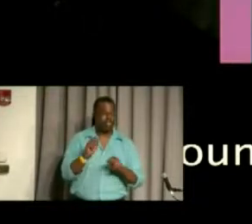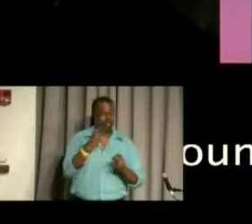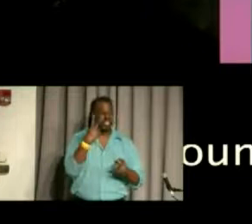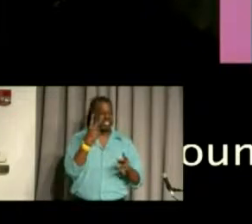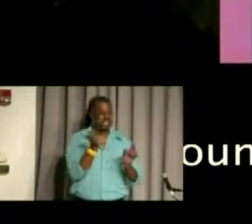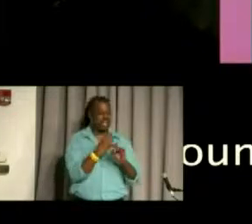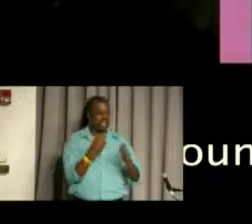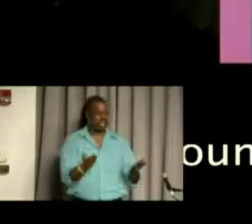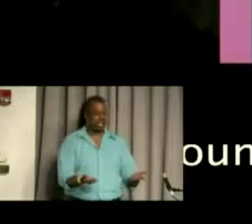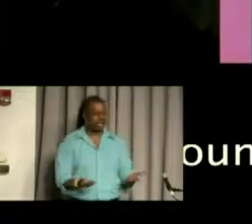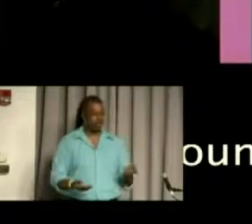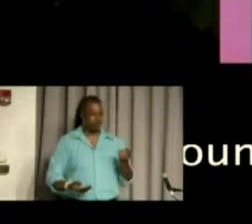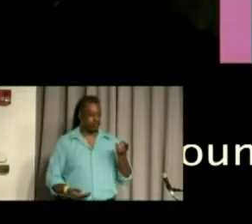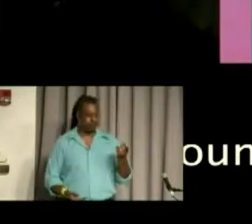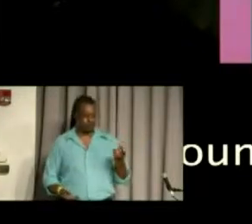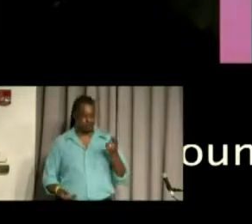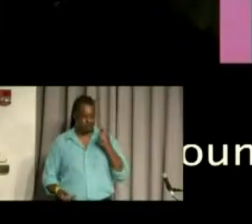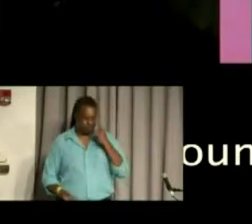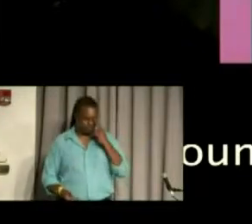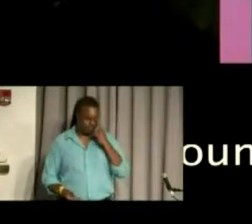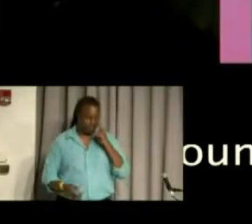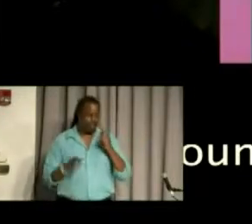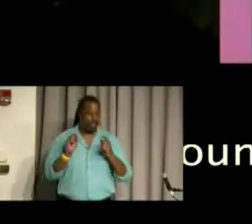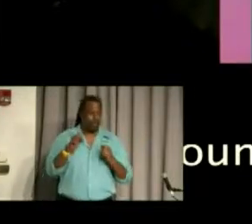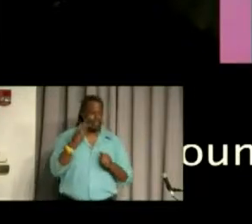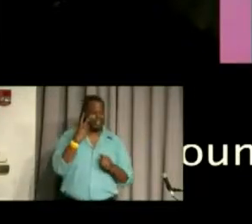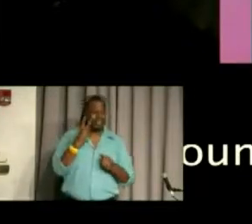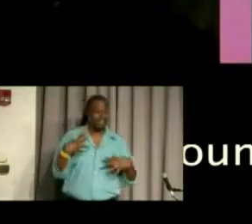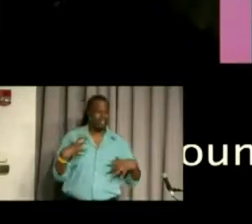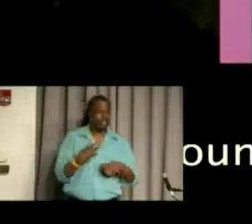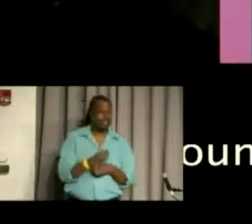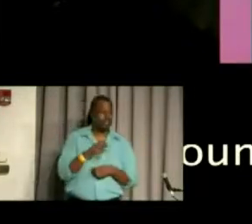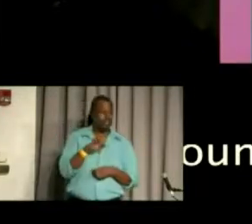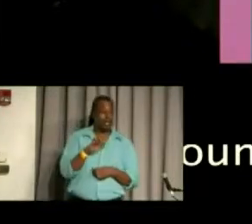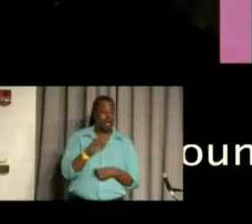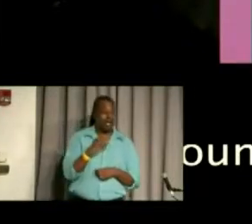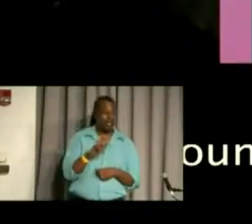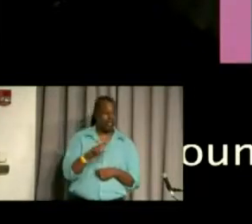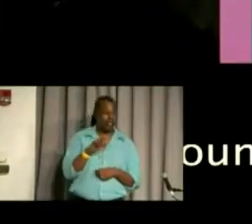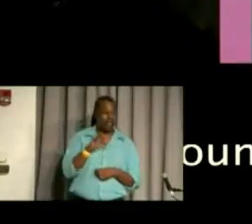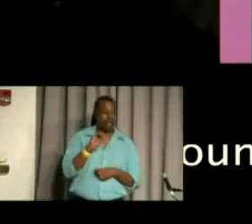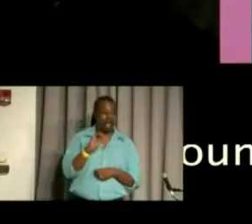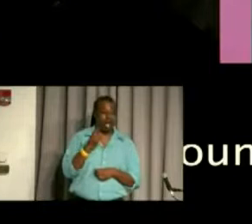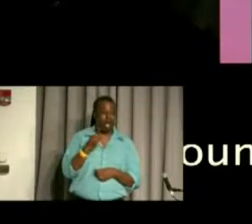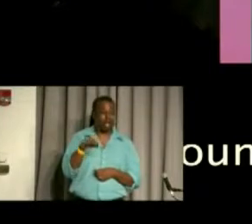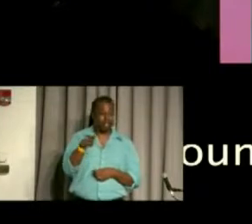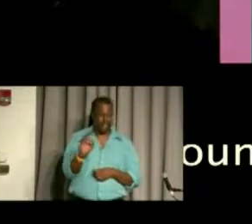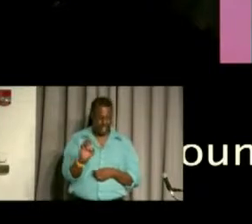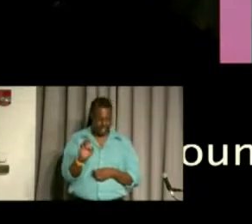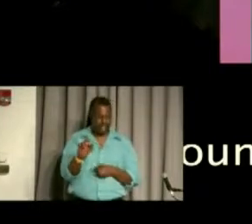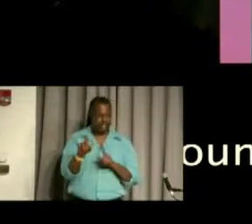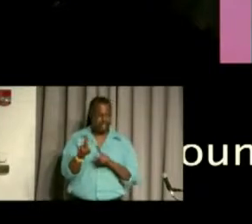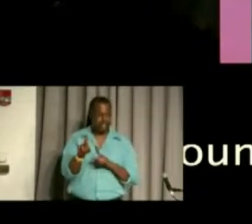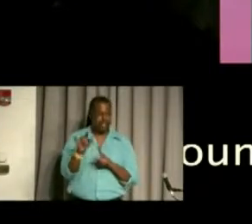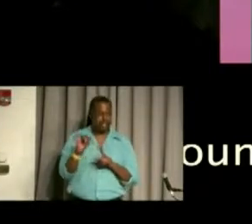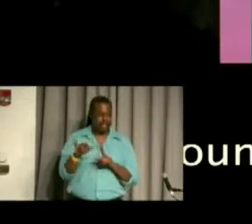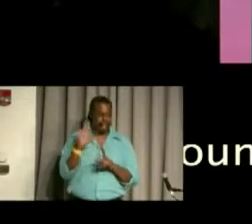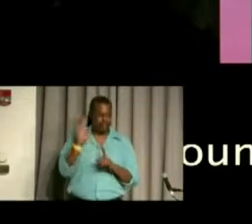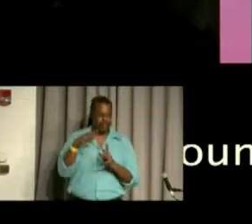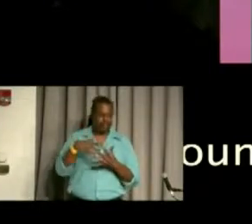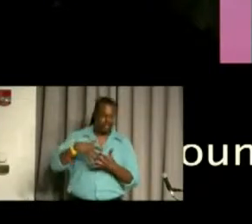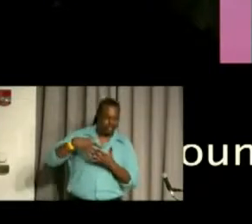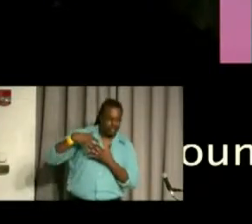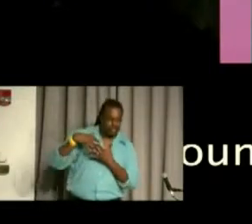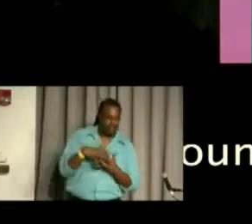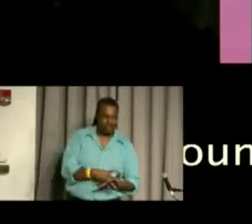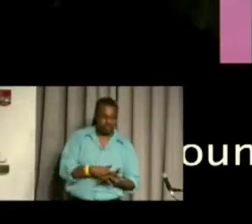here. So we can see the concentration of ethylene oxide that would be saturating Welcome